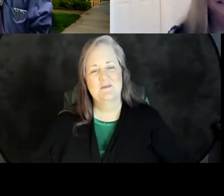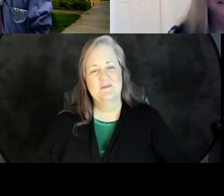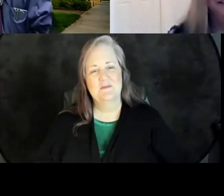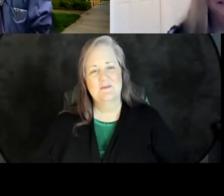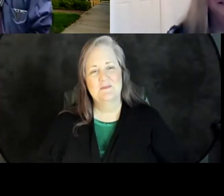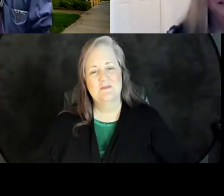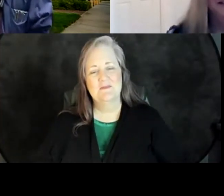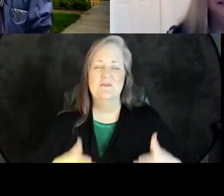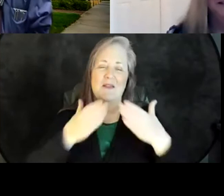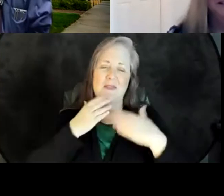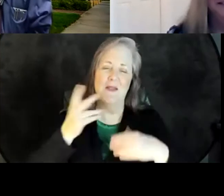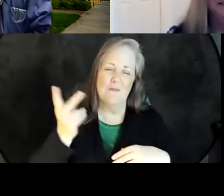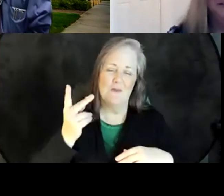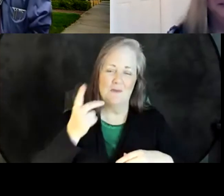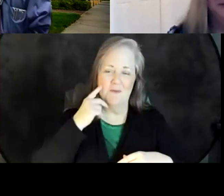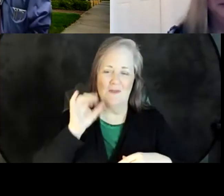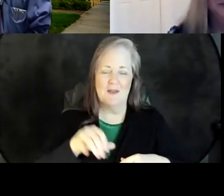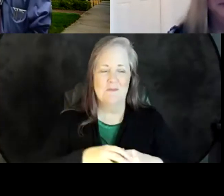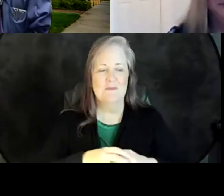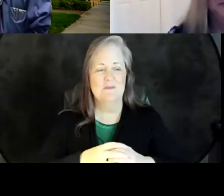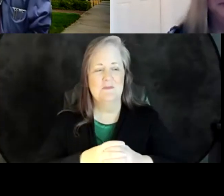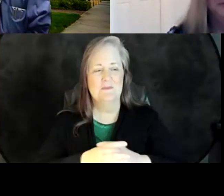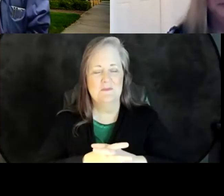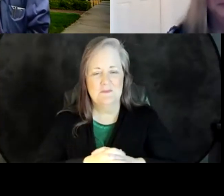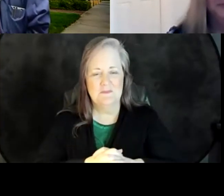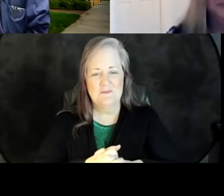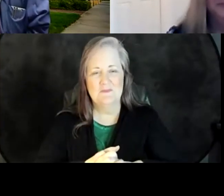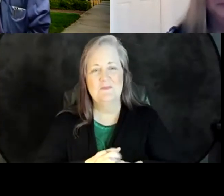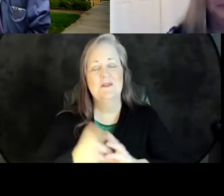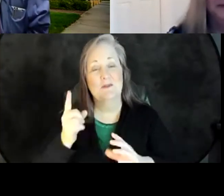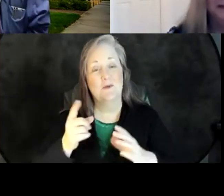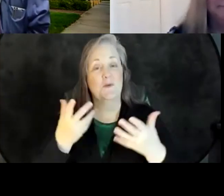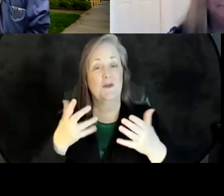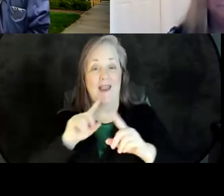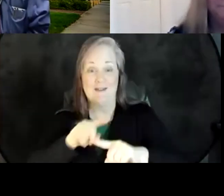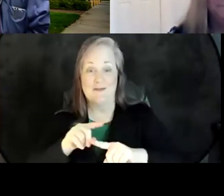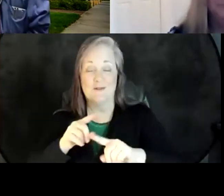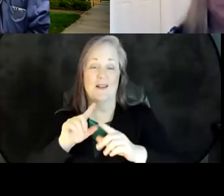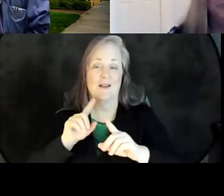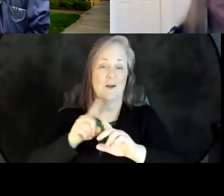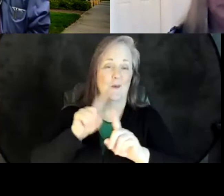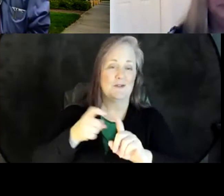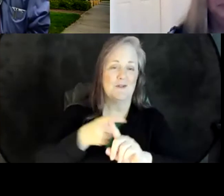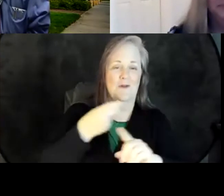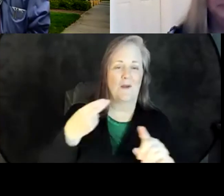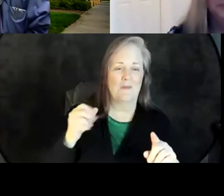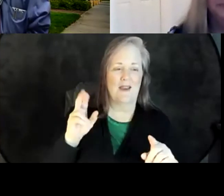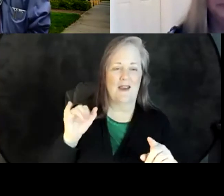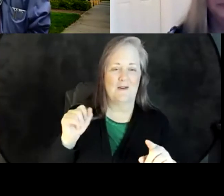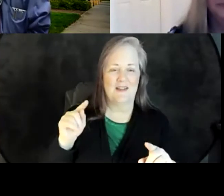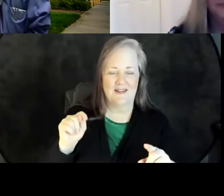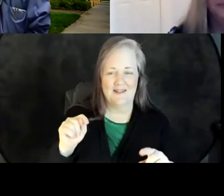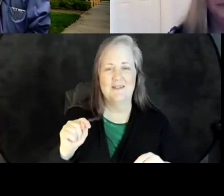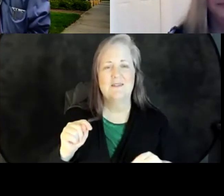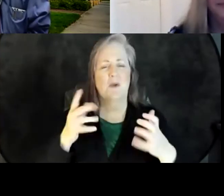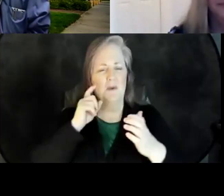Thank you both for that. I think you kind of proactively answered a question that we had in here from Harriet. And I just want to